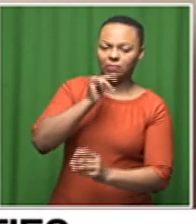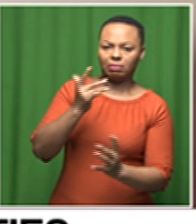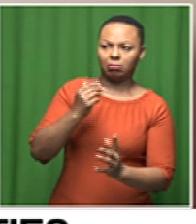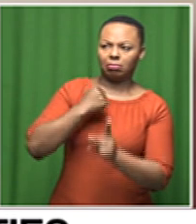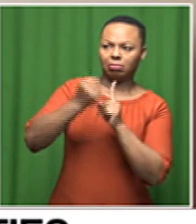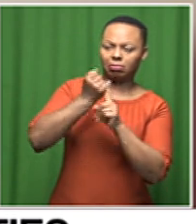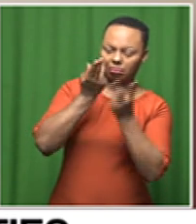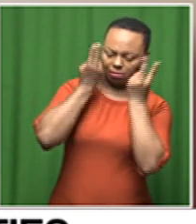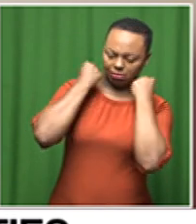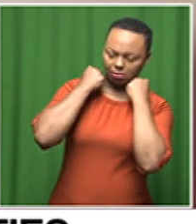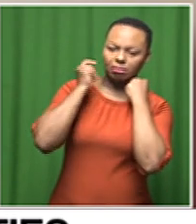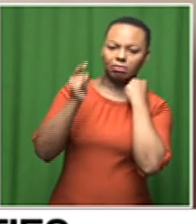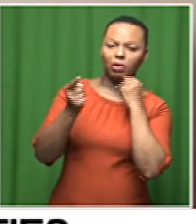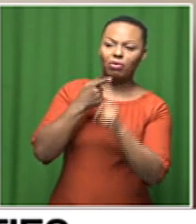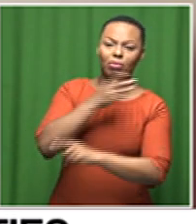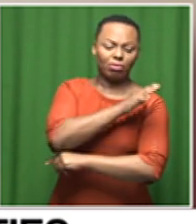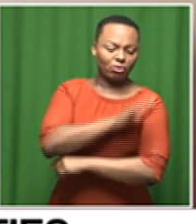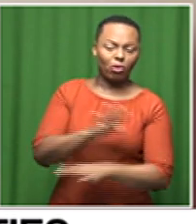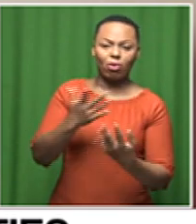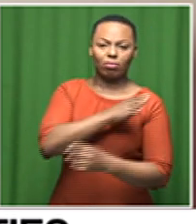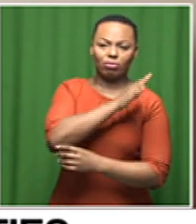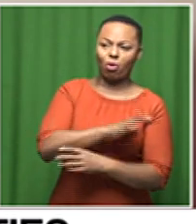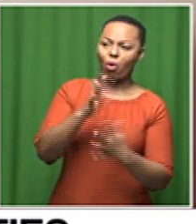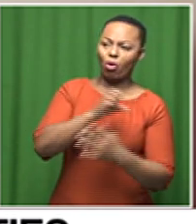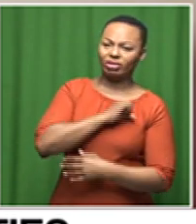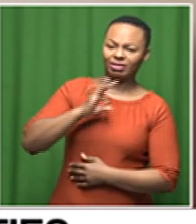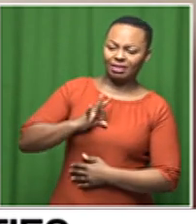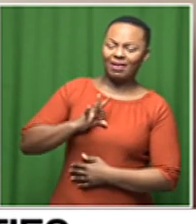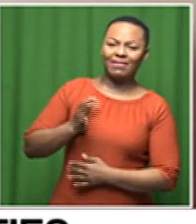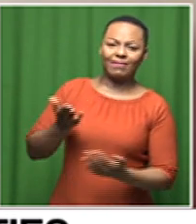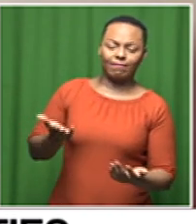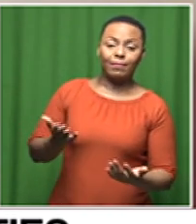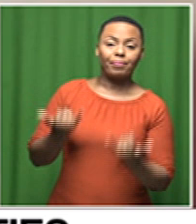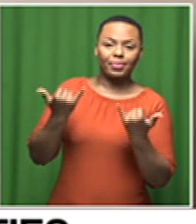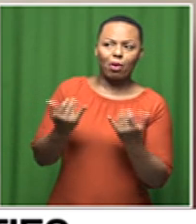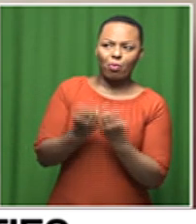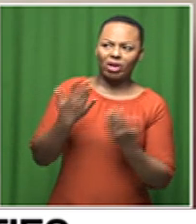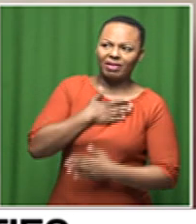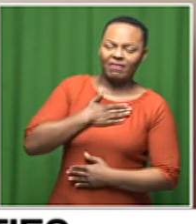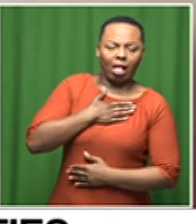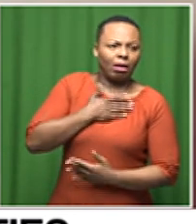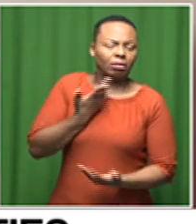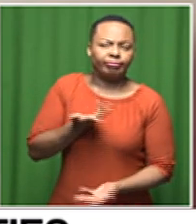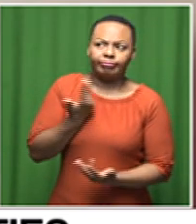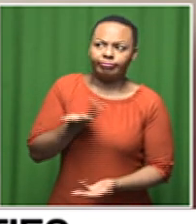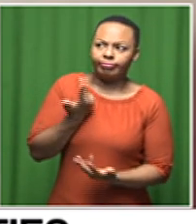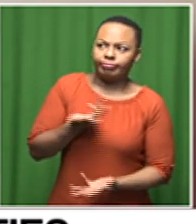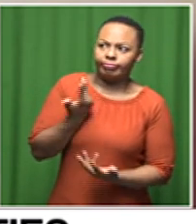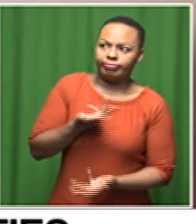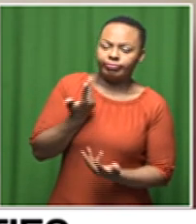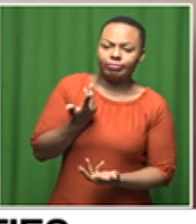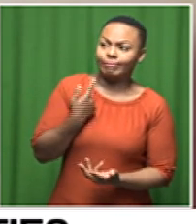abused by the healthcare system or by the healthcare workers and the system. So they always feel like when they go to